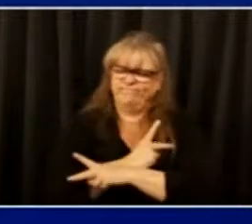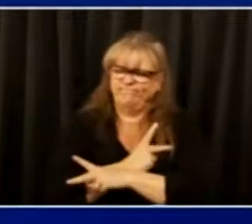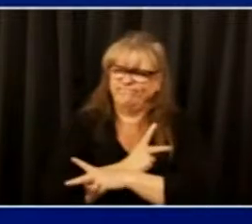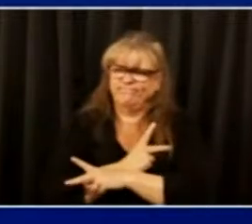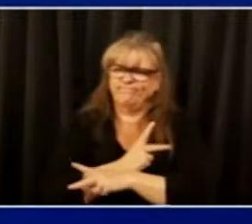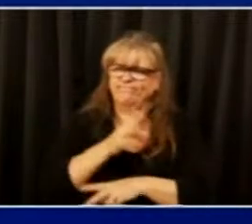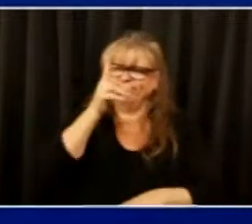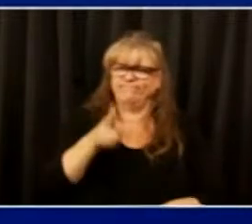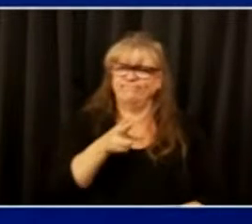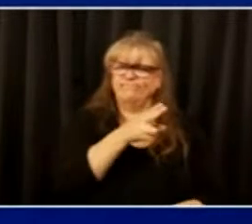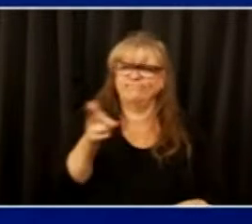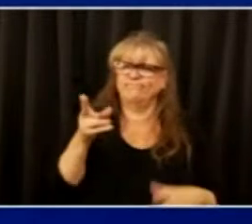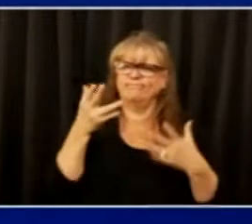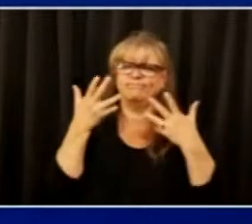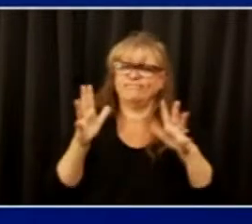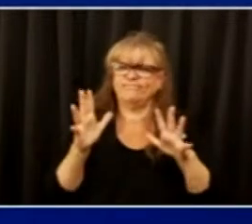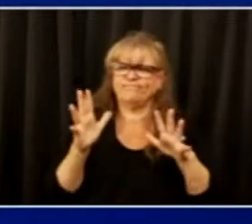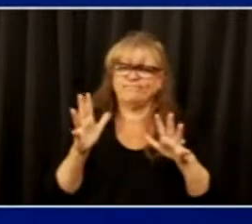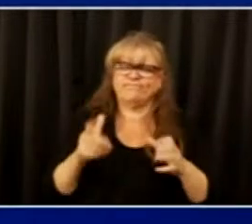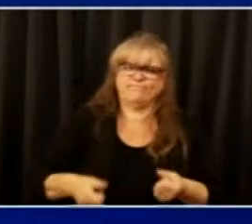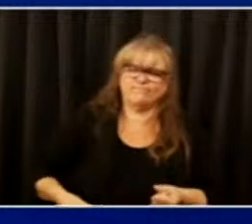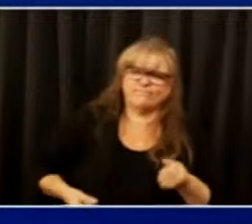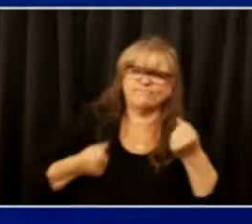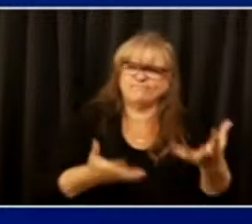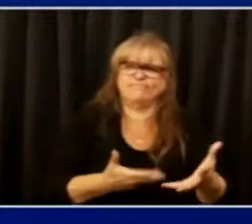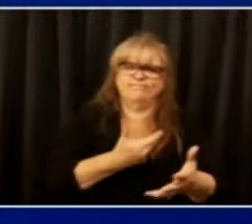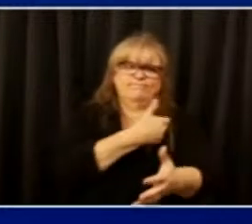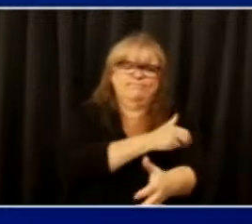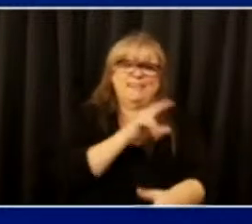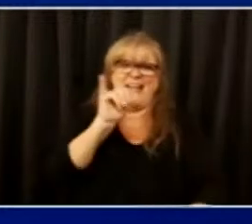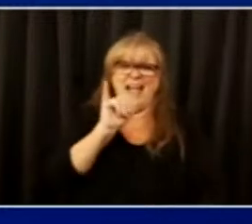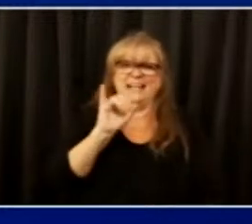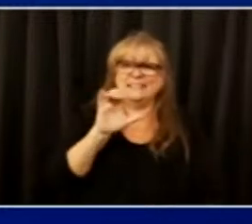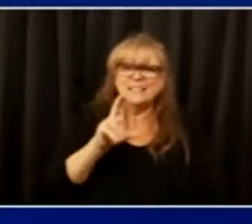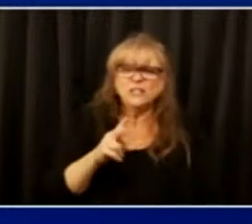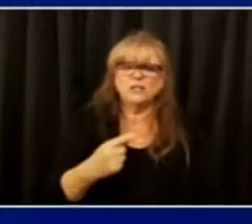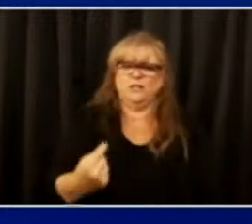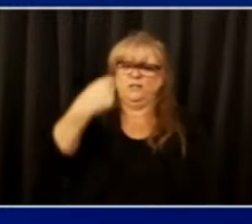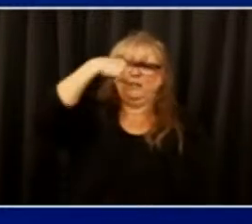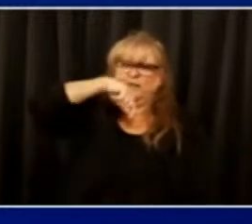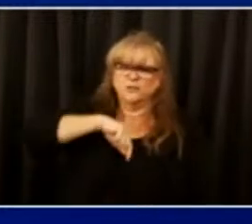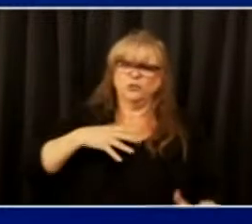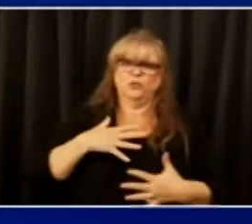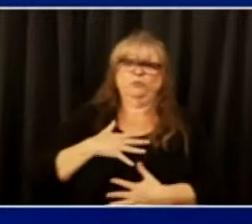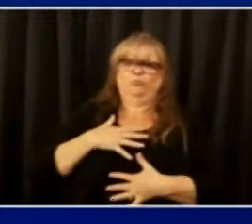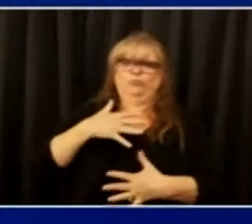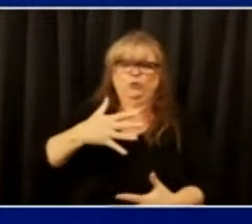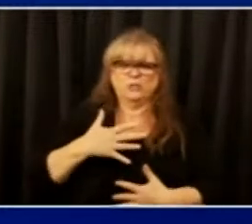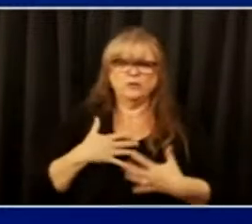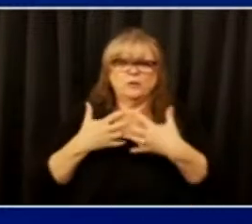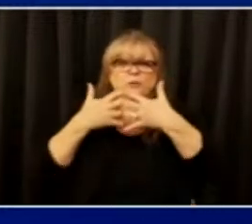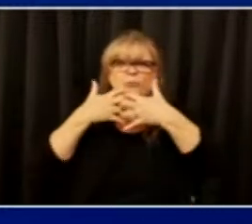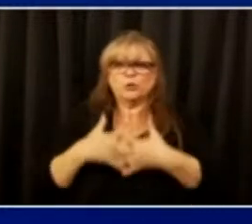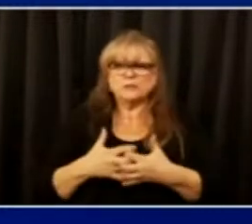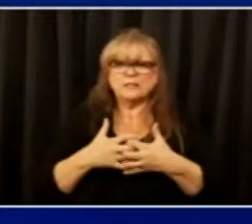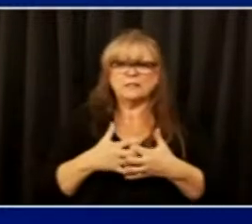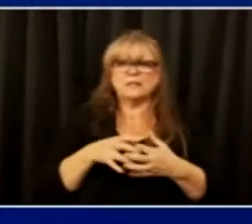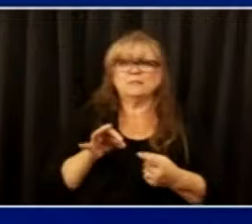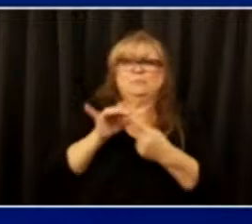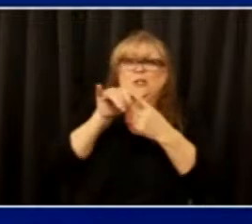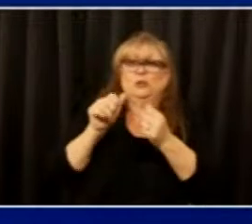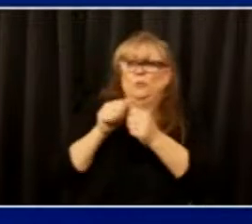ICU admission, of needing to be on a ventilator, needing to have additional heart-lung support with what's known as